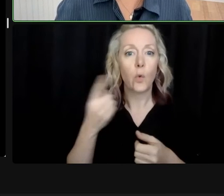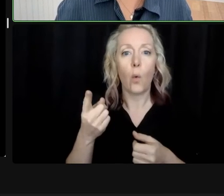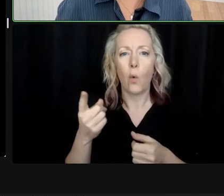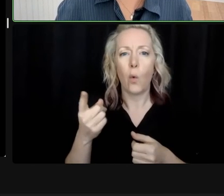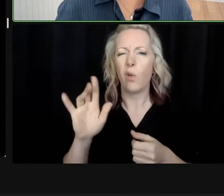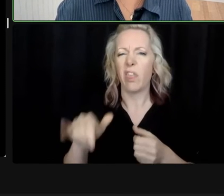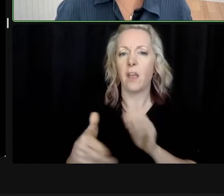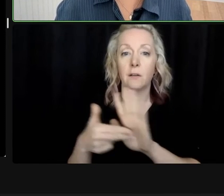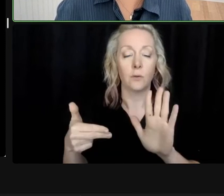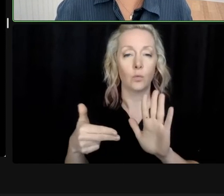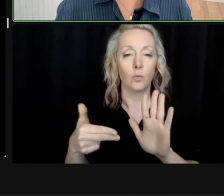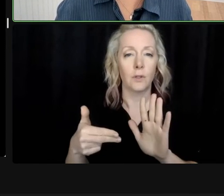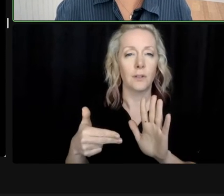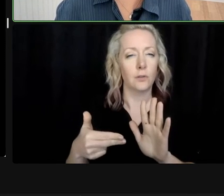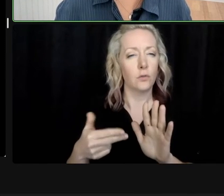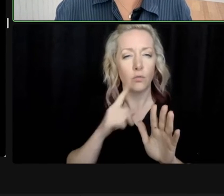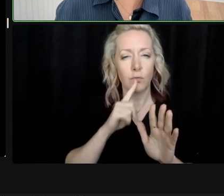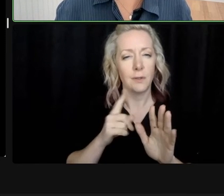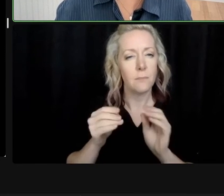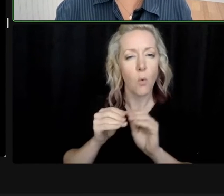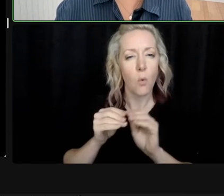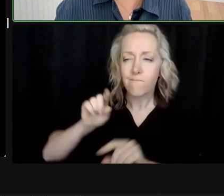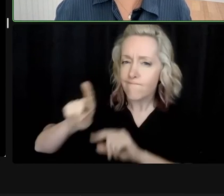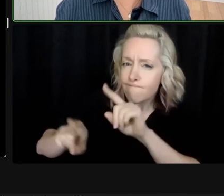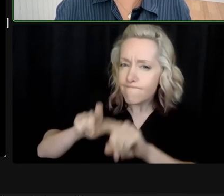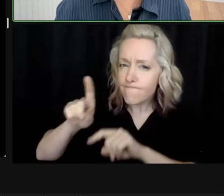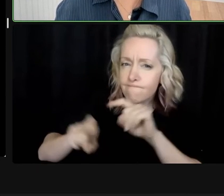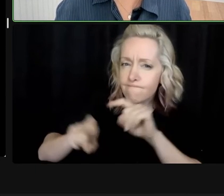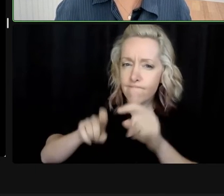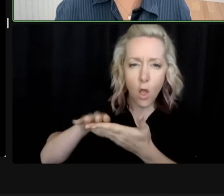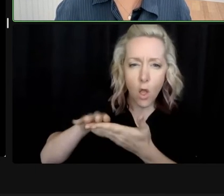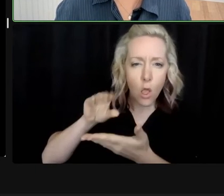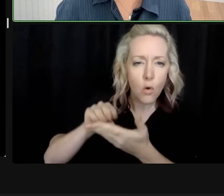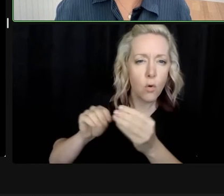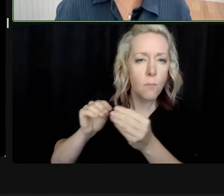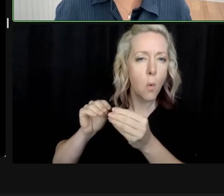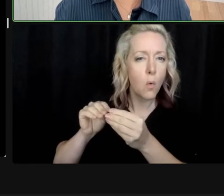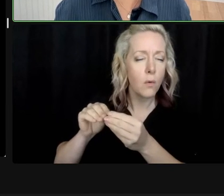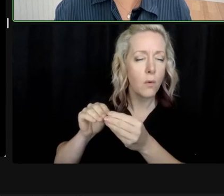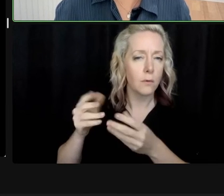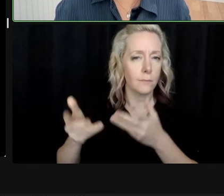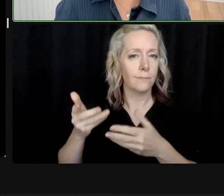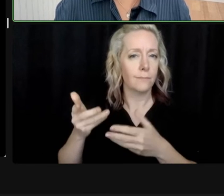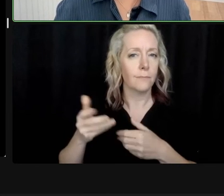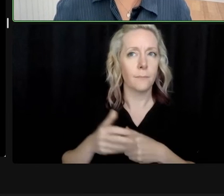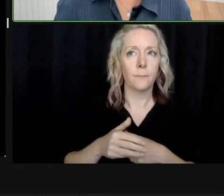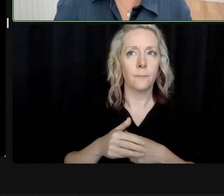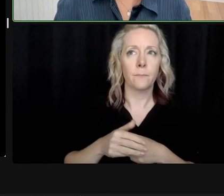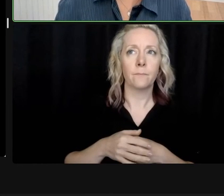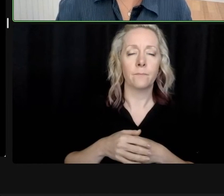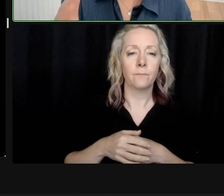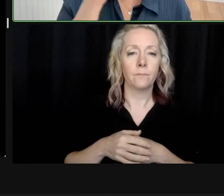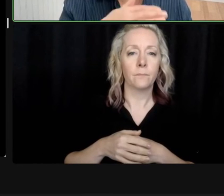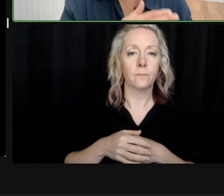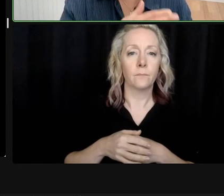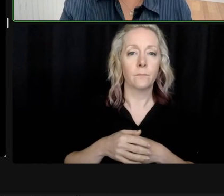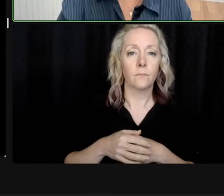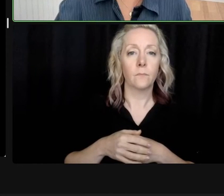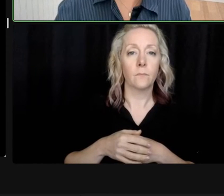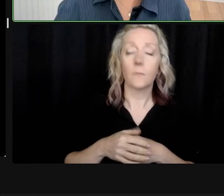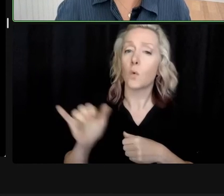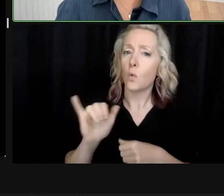it might be just kind of finding out what they felt like um, it's offering, and then kind of making sure that they've